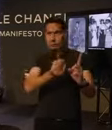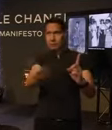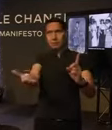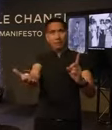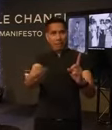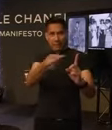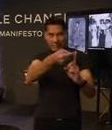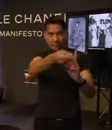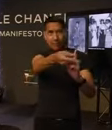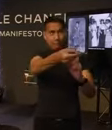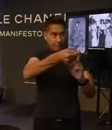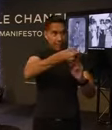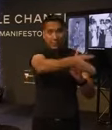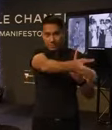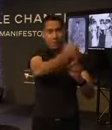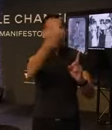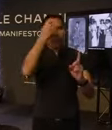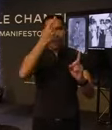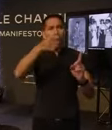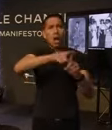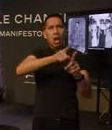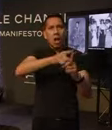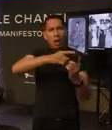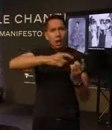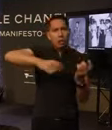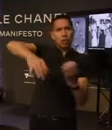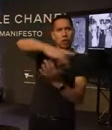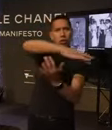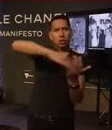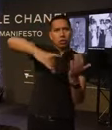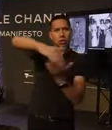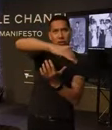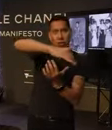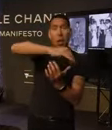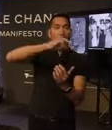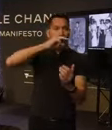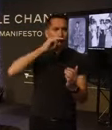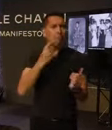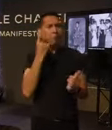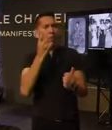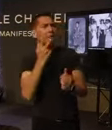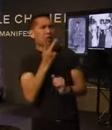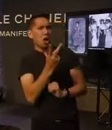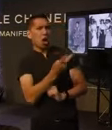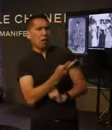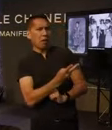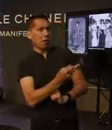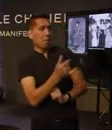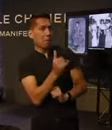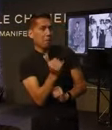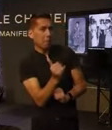look more broadly to the socio-historic context. So I wondered if either of you wanted to perhaps